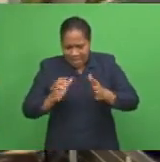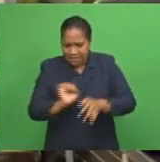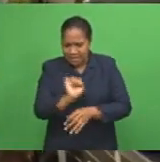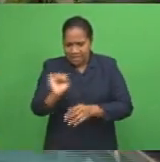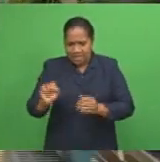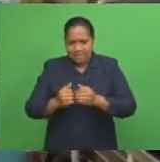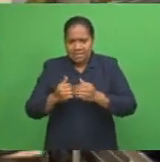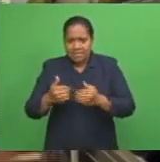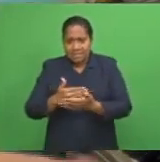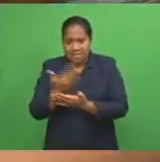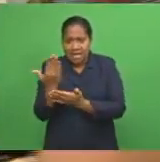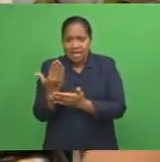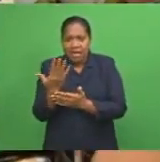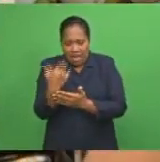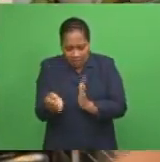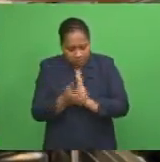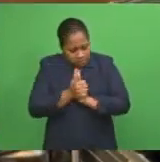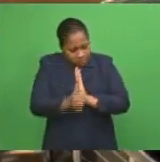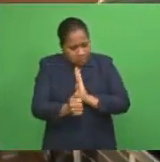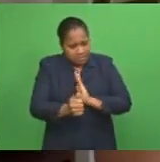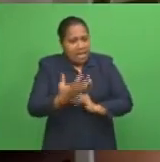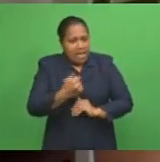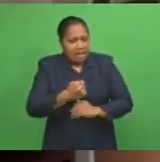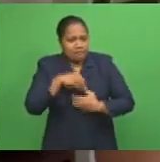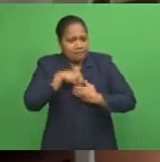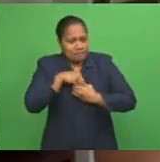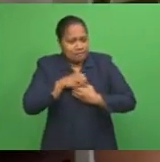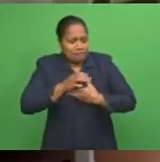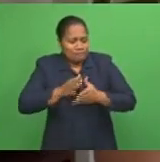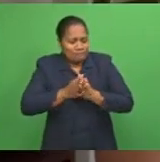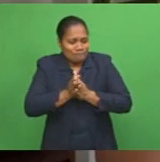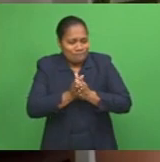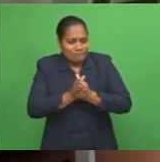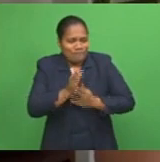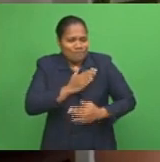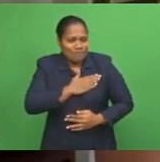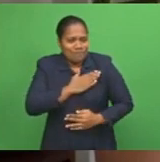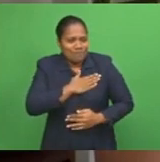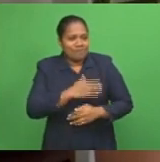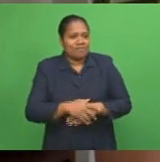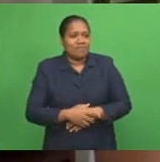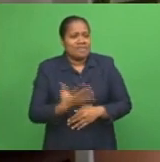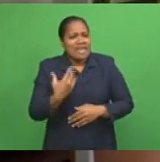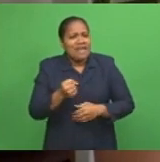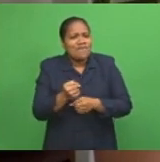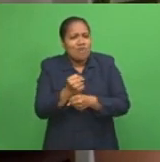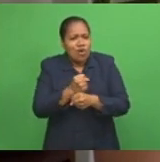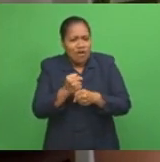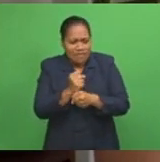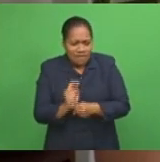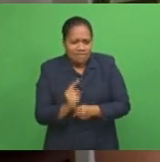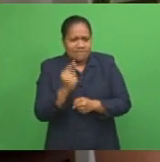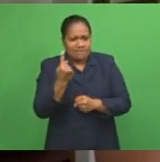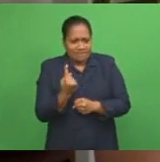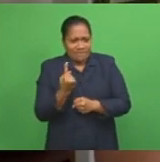and passion. Here in Fiji, it is quite a big deal having your coffee, having your first coffee in the